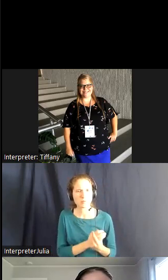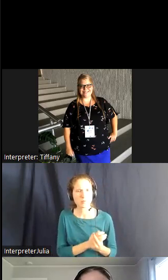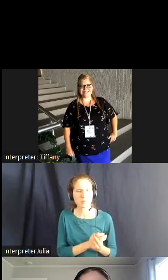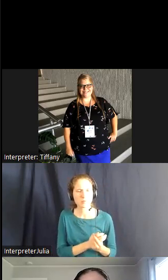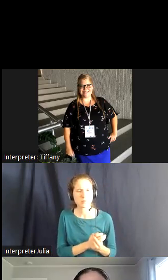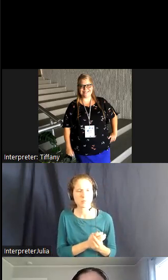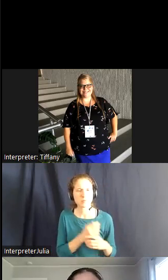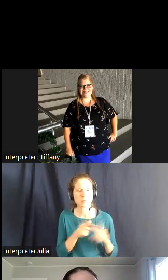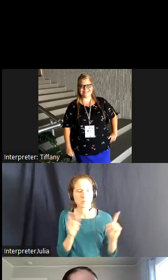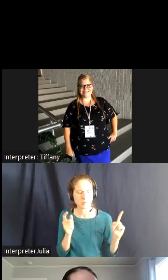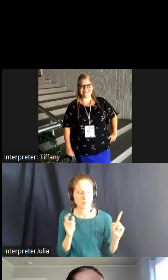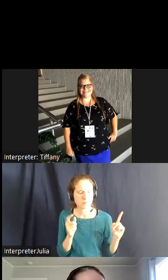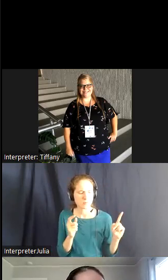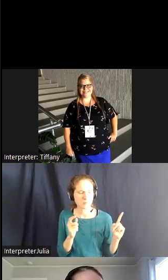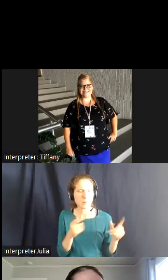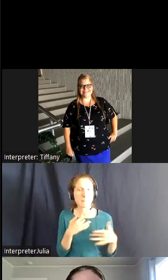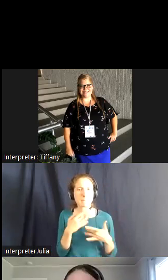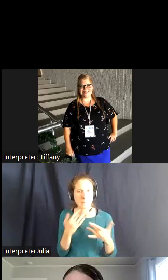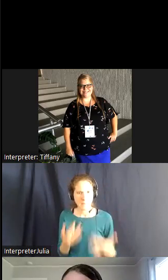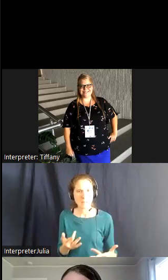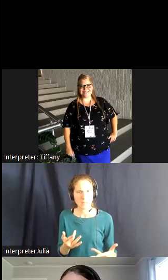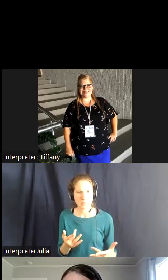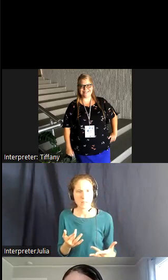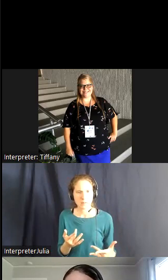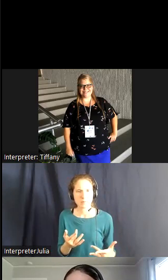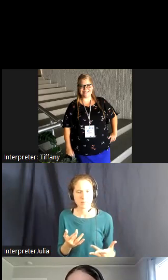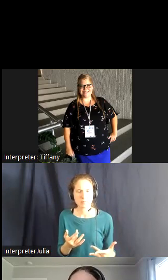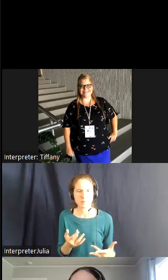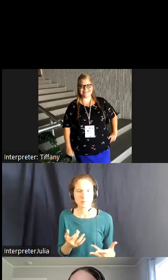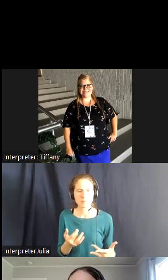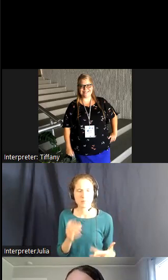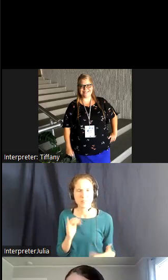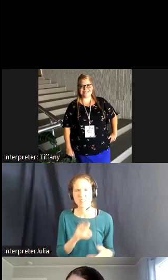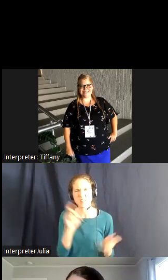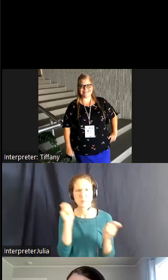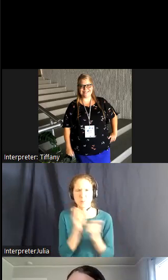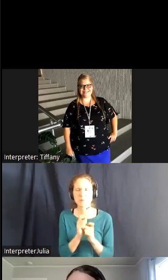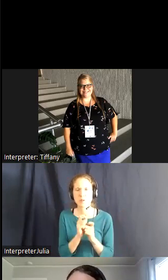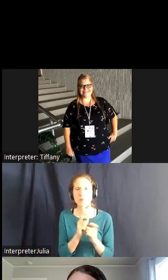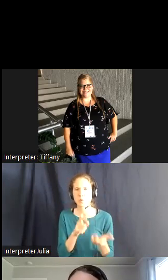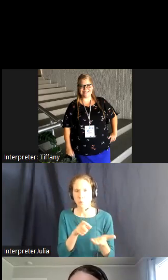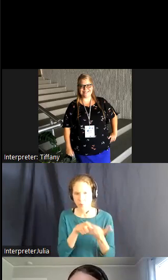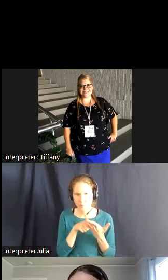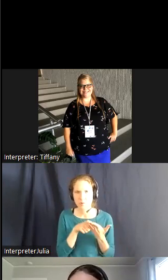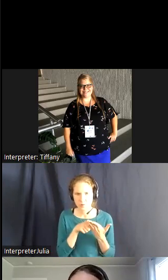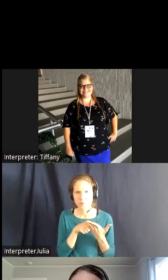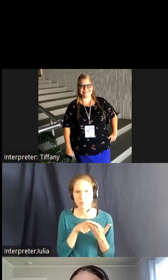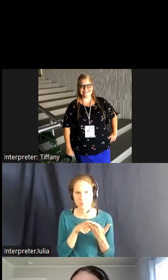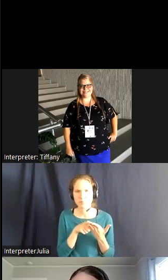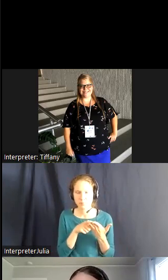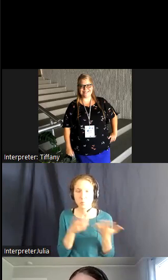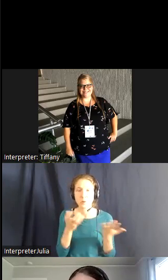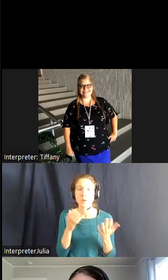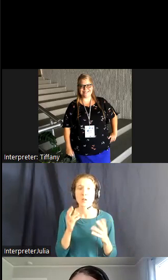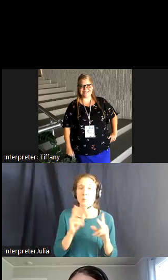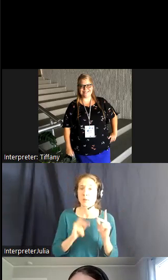But generally, that there is that specific requirement that folks are not turned away